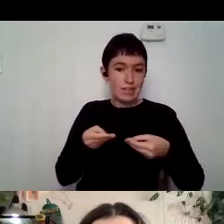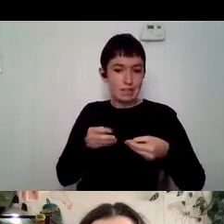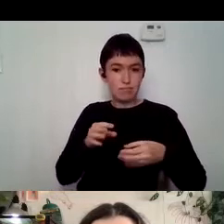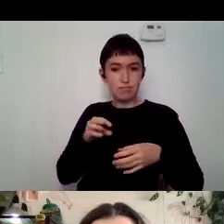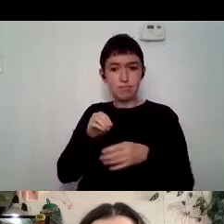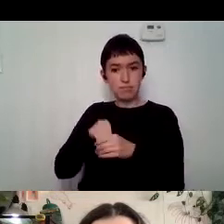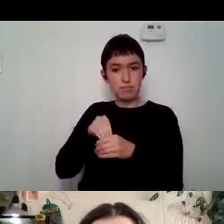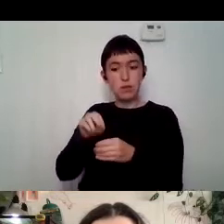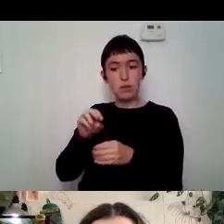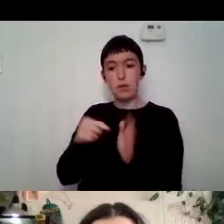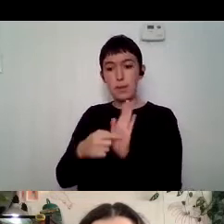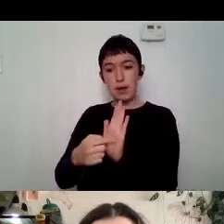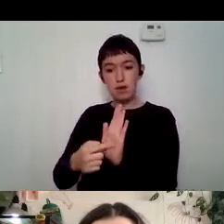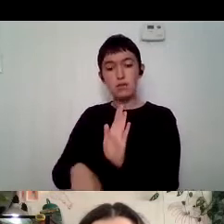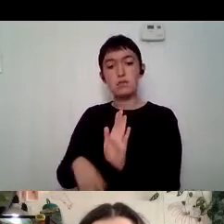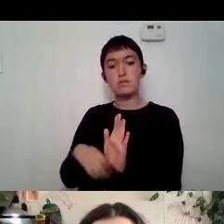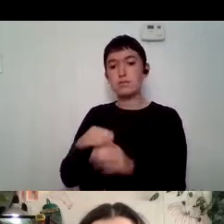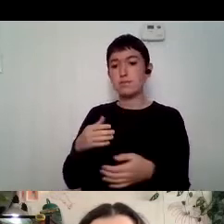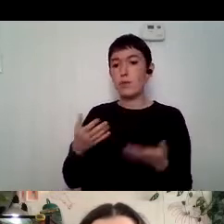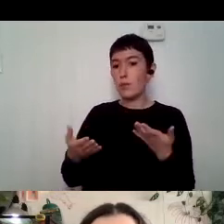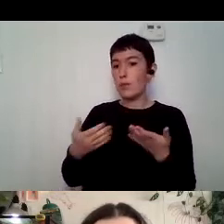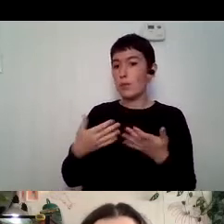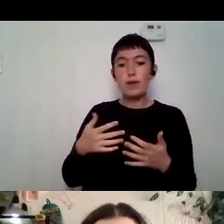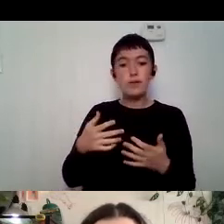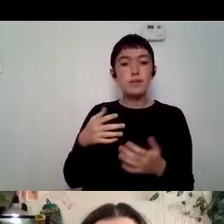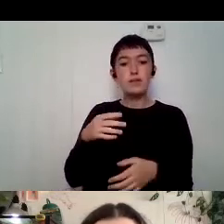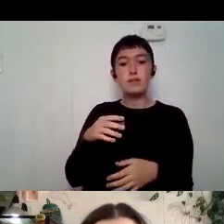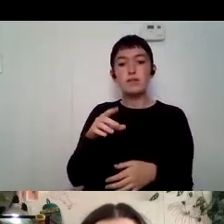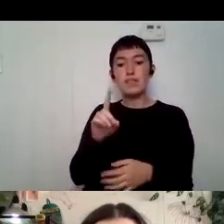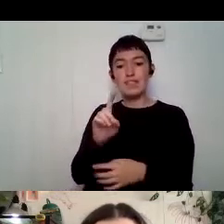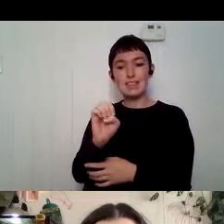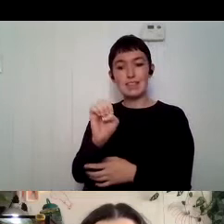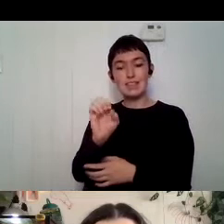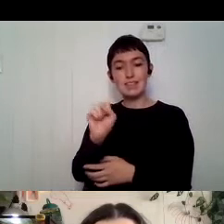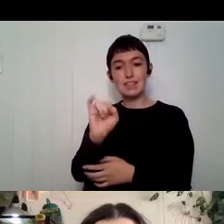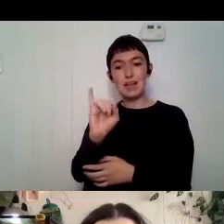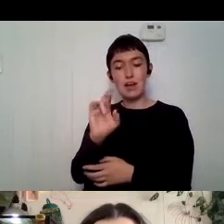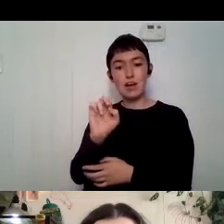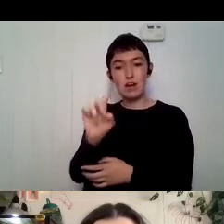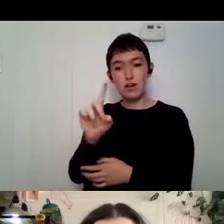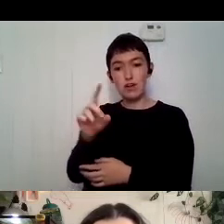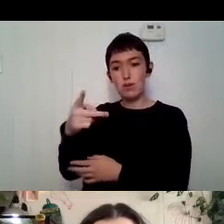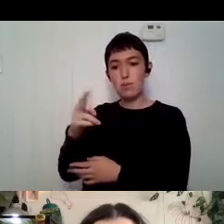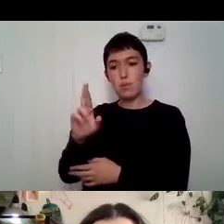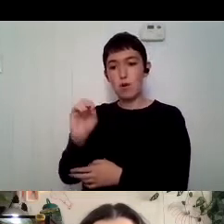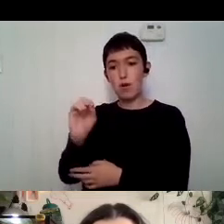want for the molecules to have are potential drug candidates. And we let the model do the